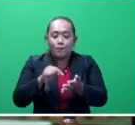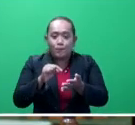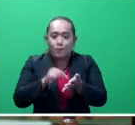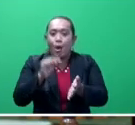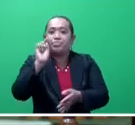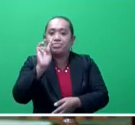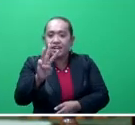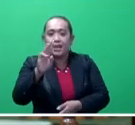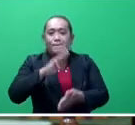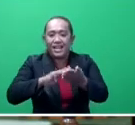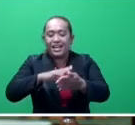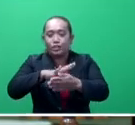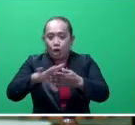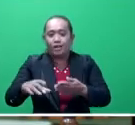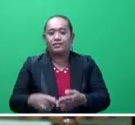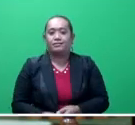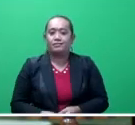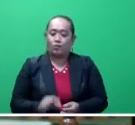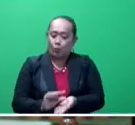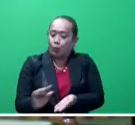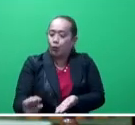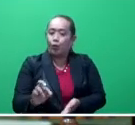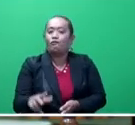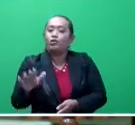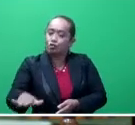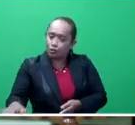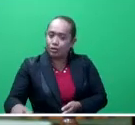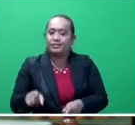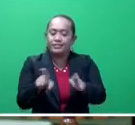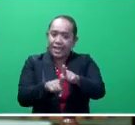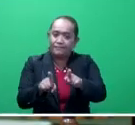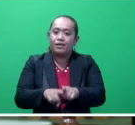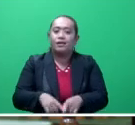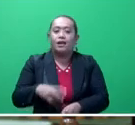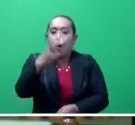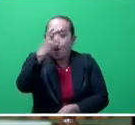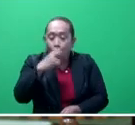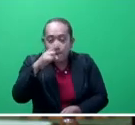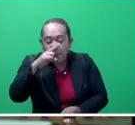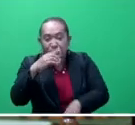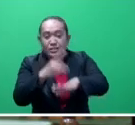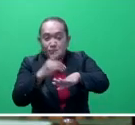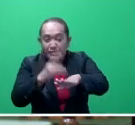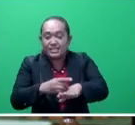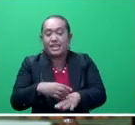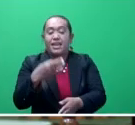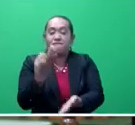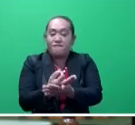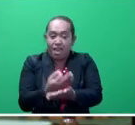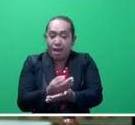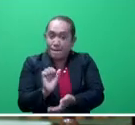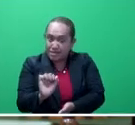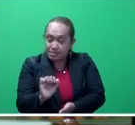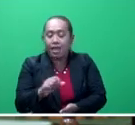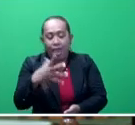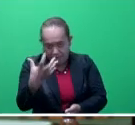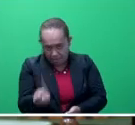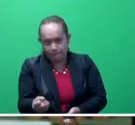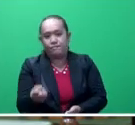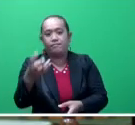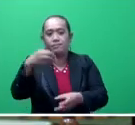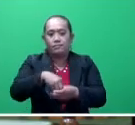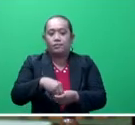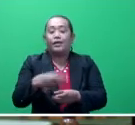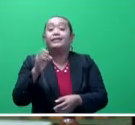to support vulnerable children. The bus fare support for elderly and disabled persons will continue with a monthly top-up